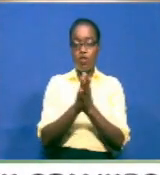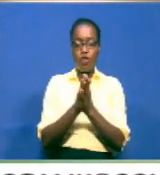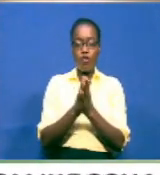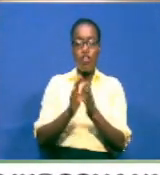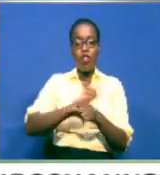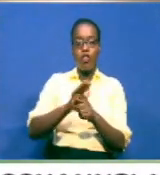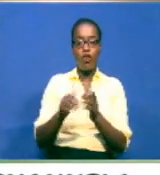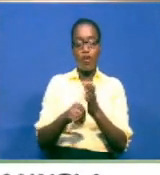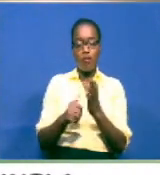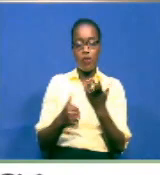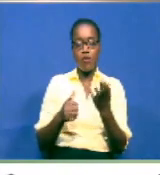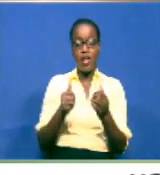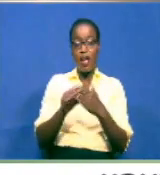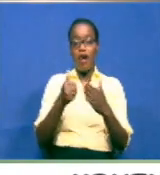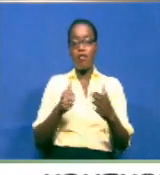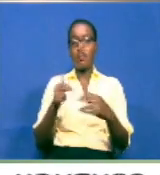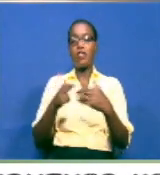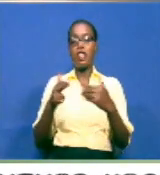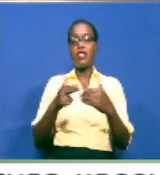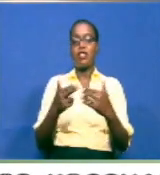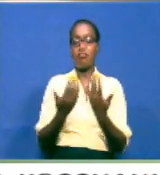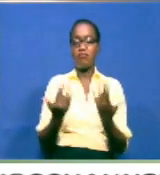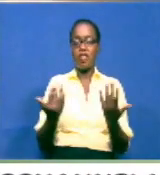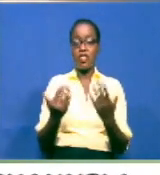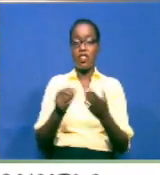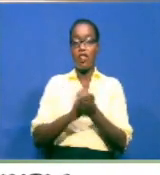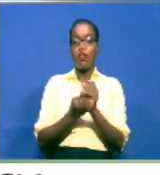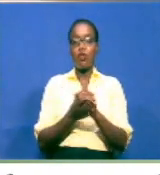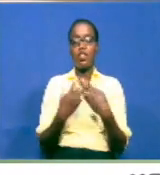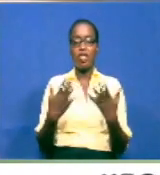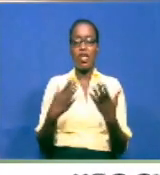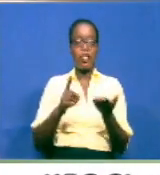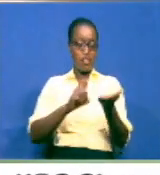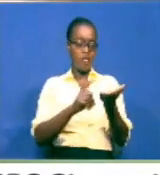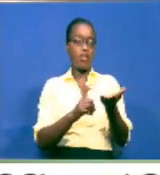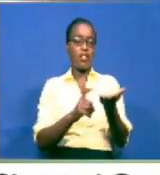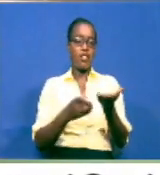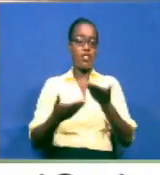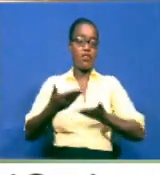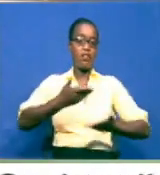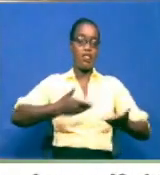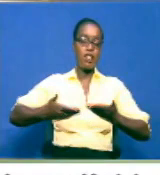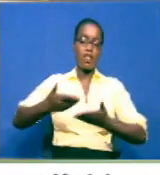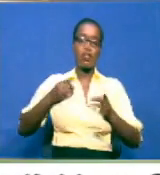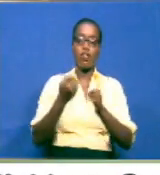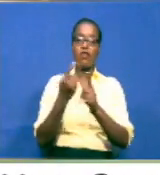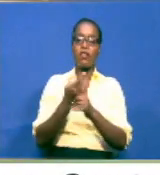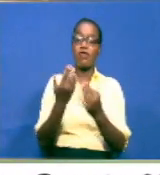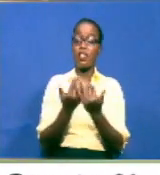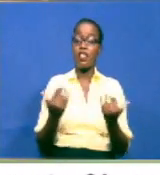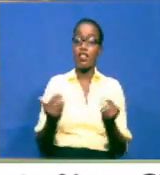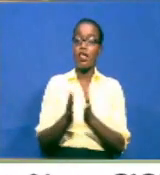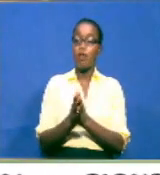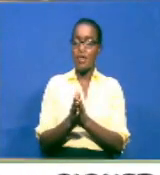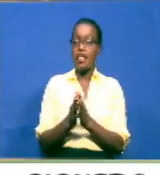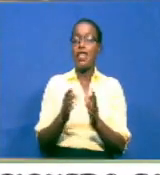is avoiding touching of surfaces or washing your hands, sanitizing them when you interact with different surfaces. But there is an